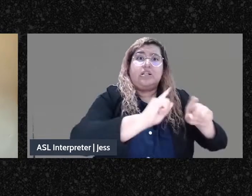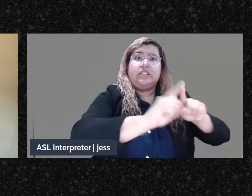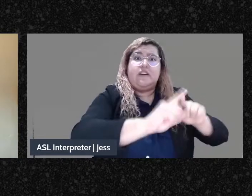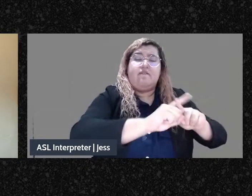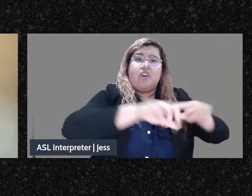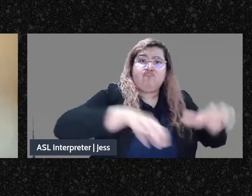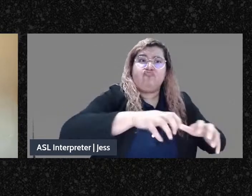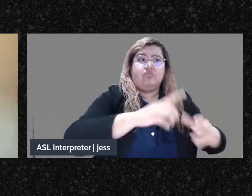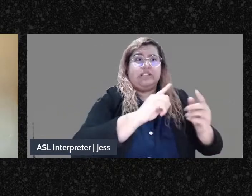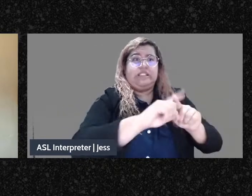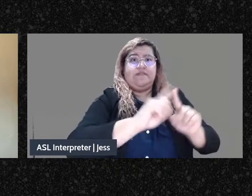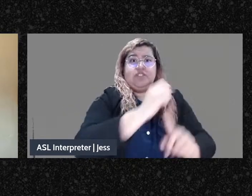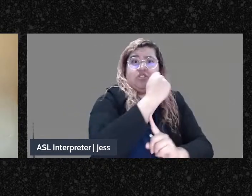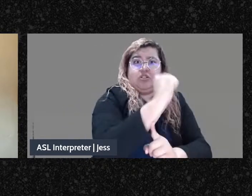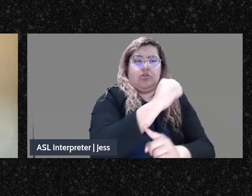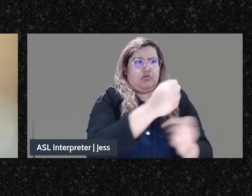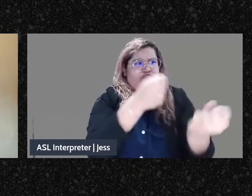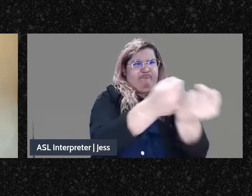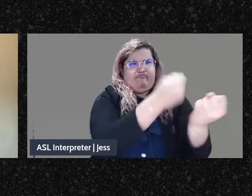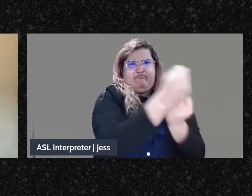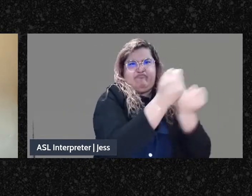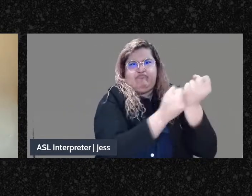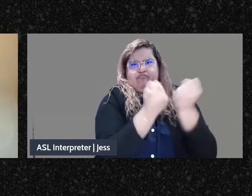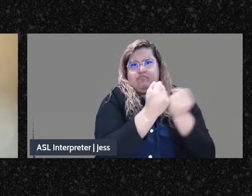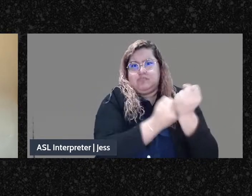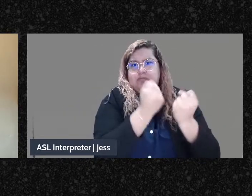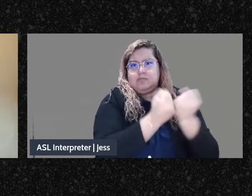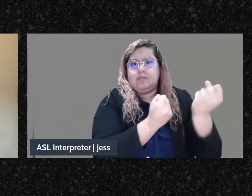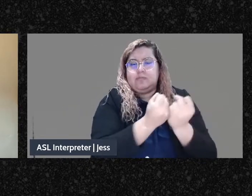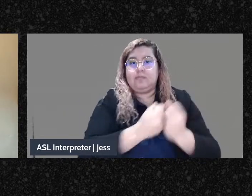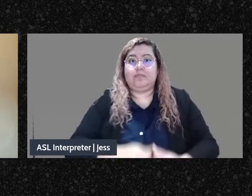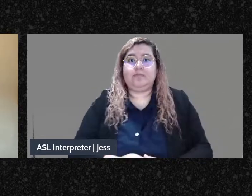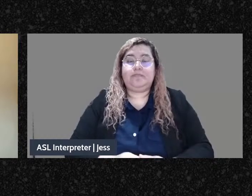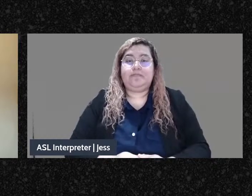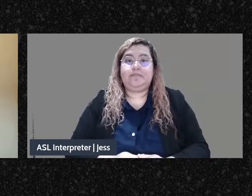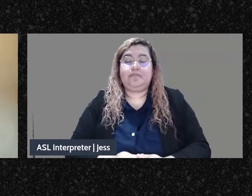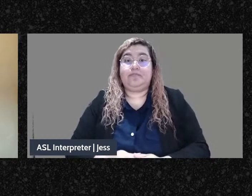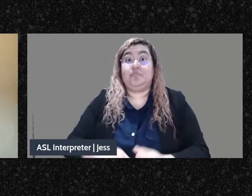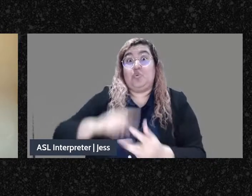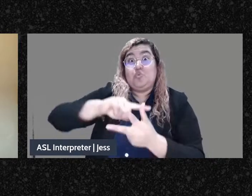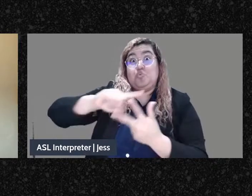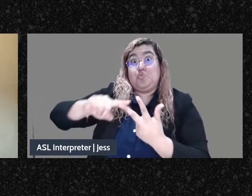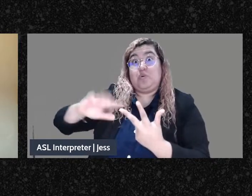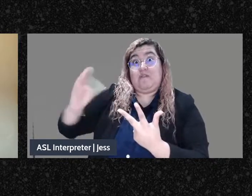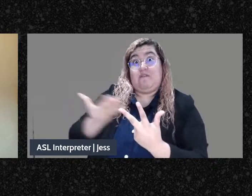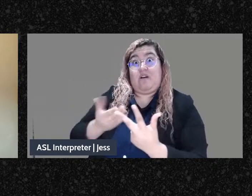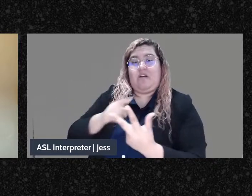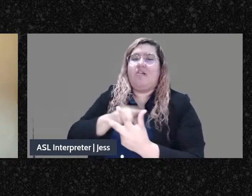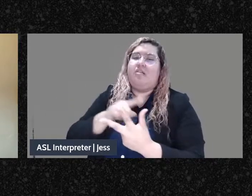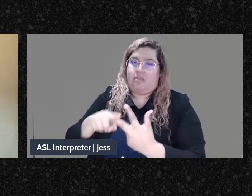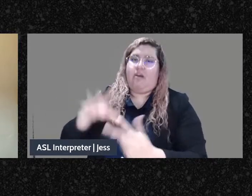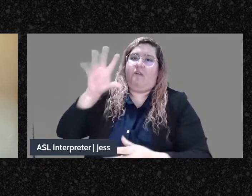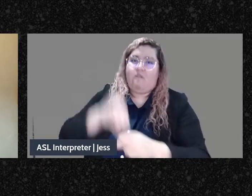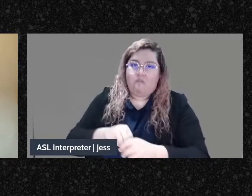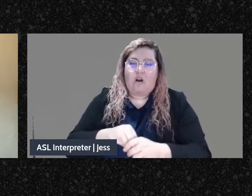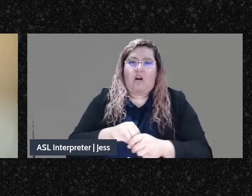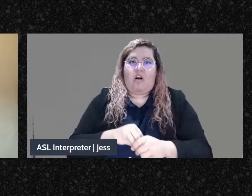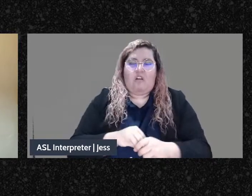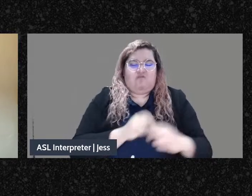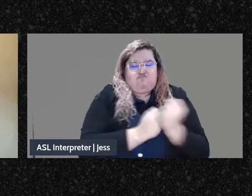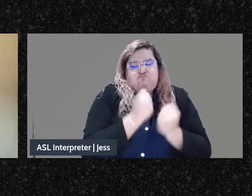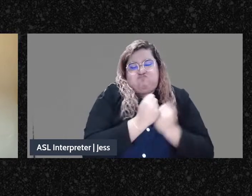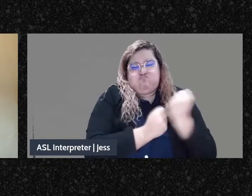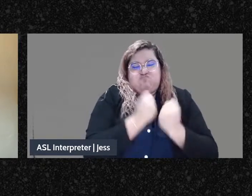The people that we're in conversation with this evening are people who are doing that. My hopes for this